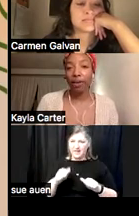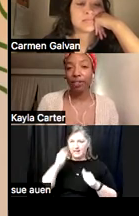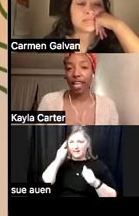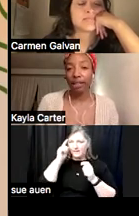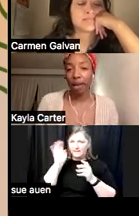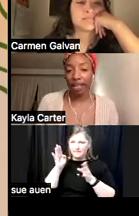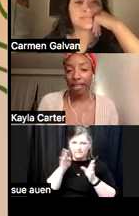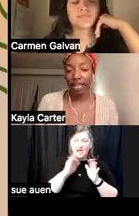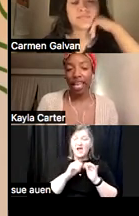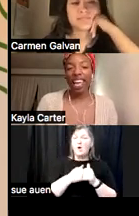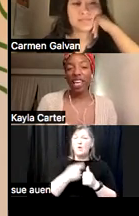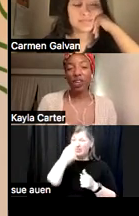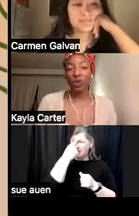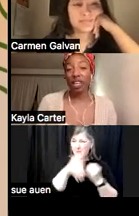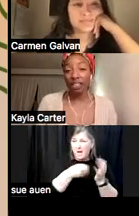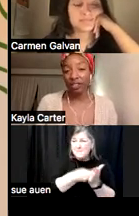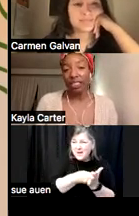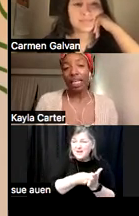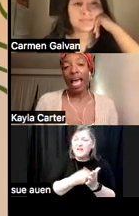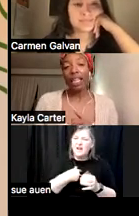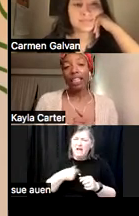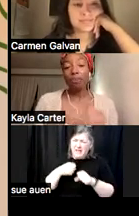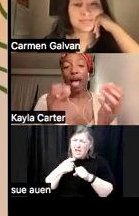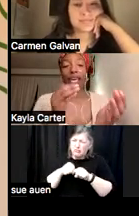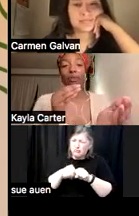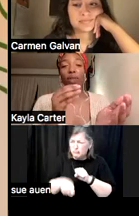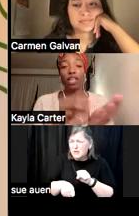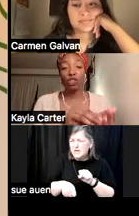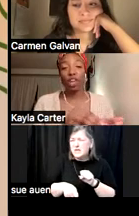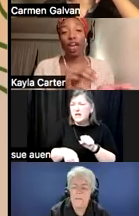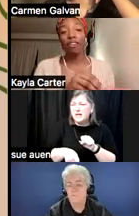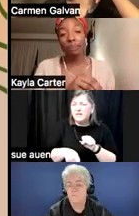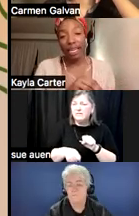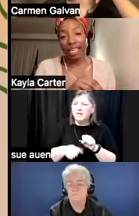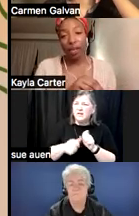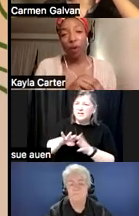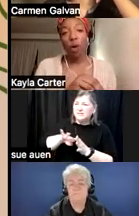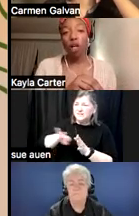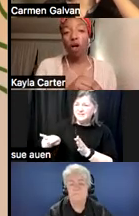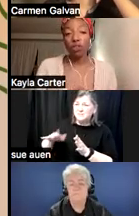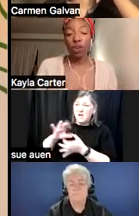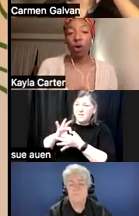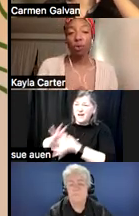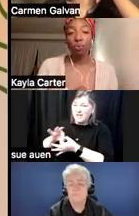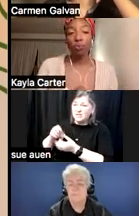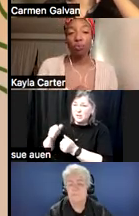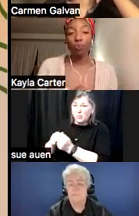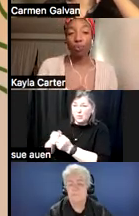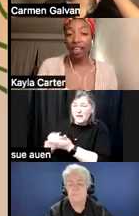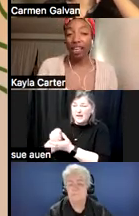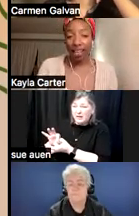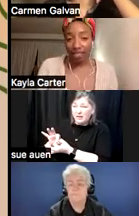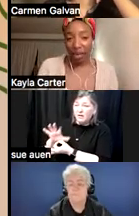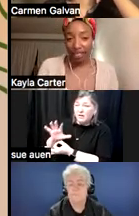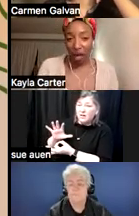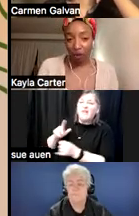I understand money, and I can grieve my history of money while also